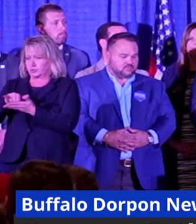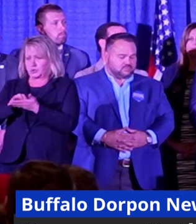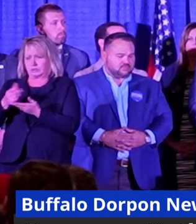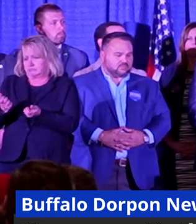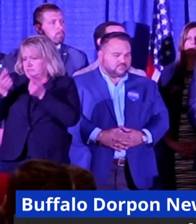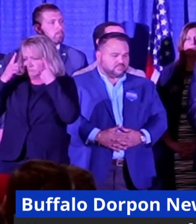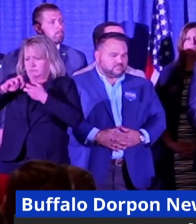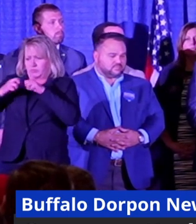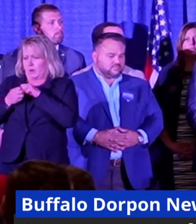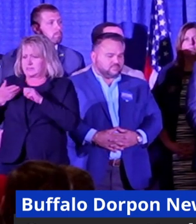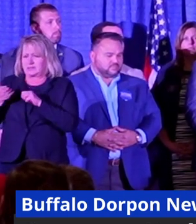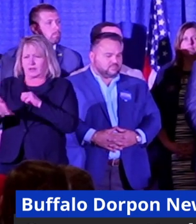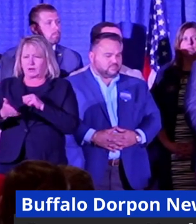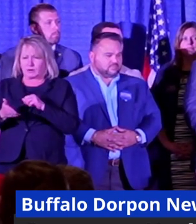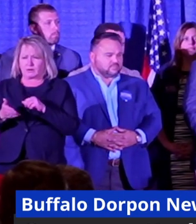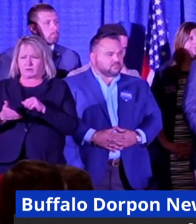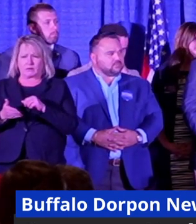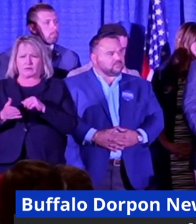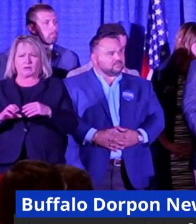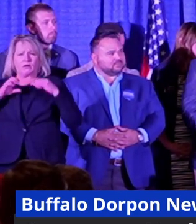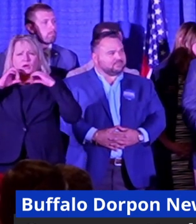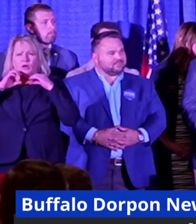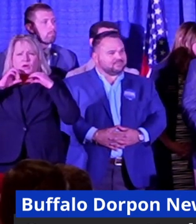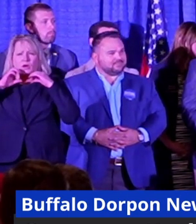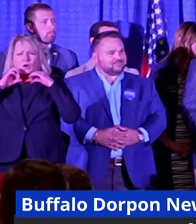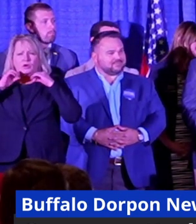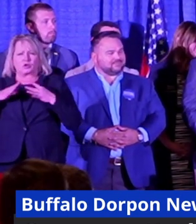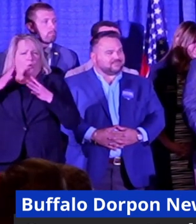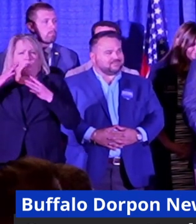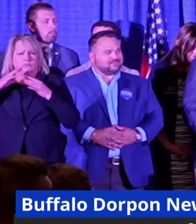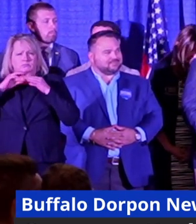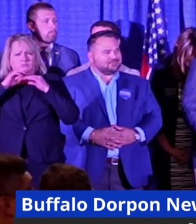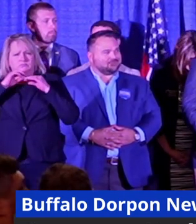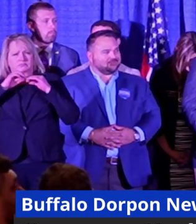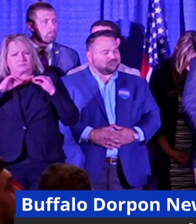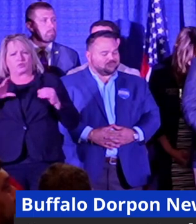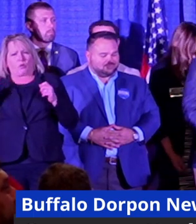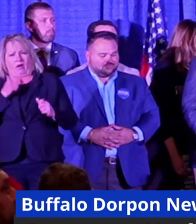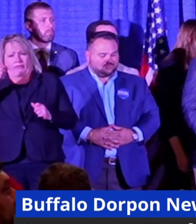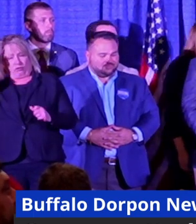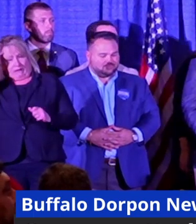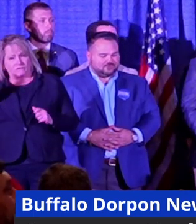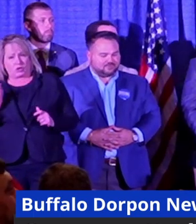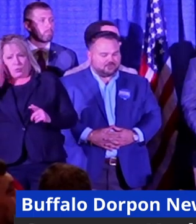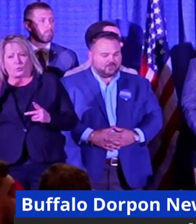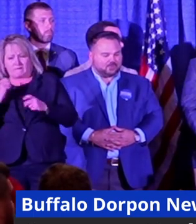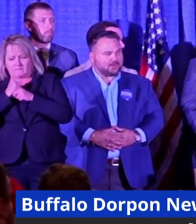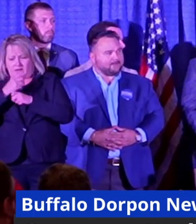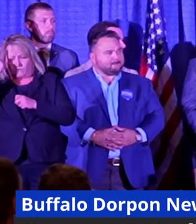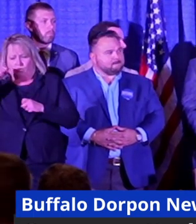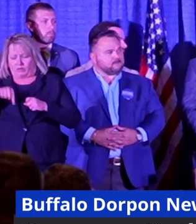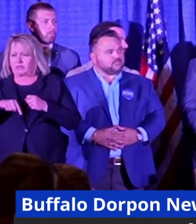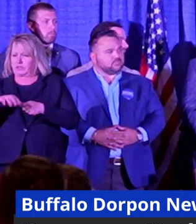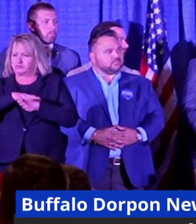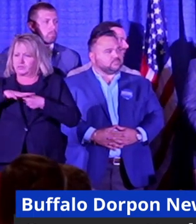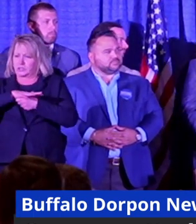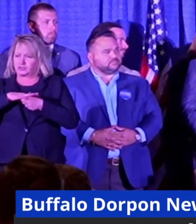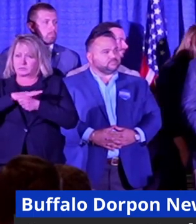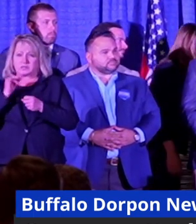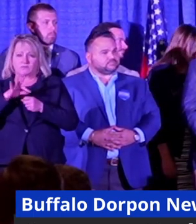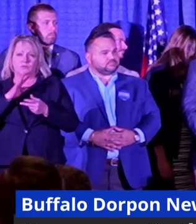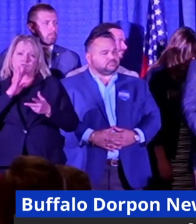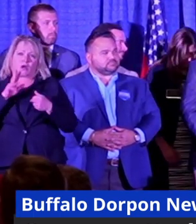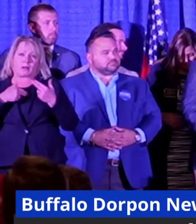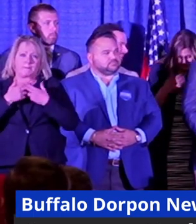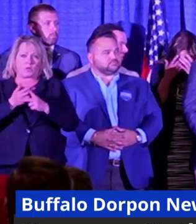No governor would have fought for our region, I believe, like she has. Go ask people in Central New York about the impact